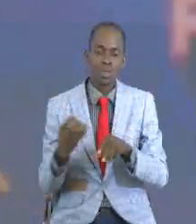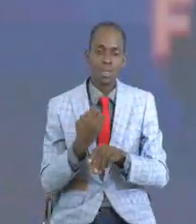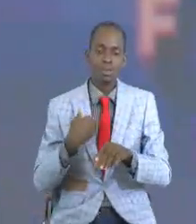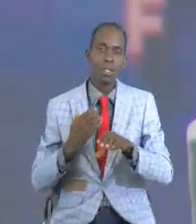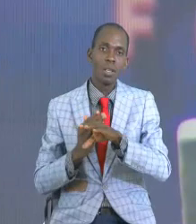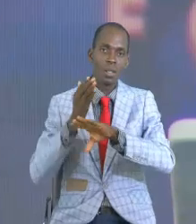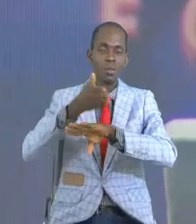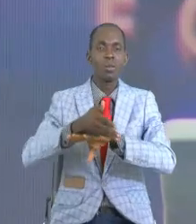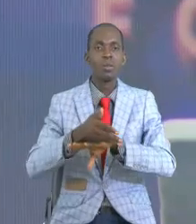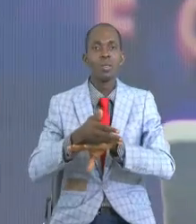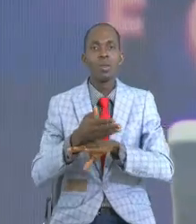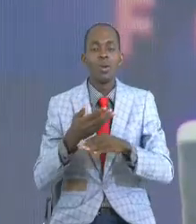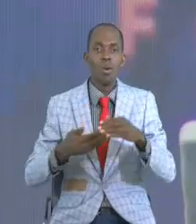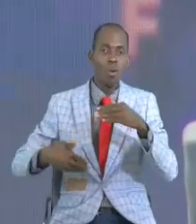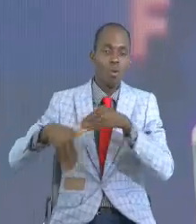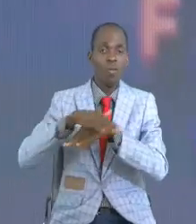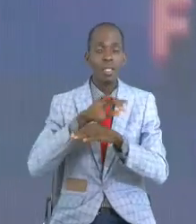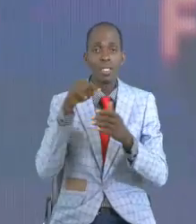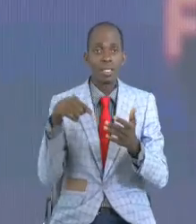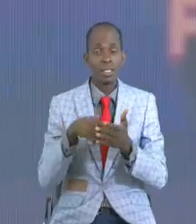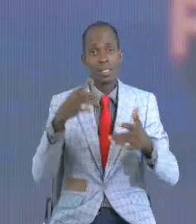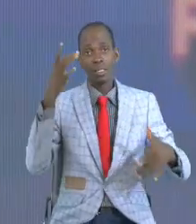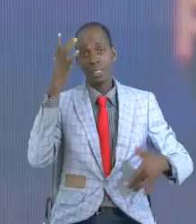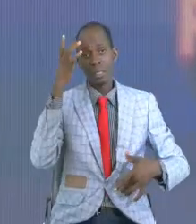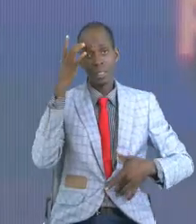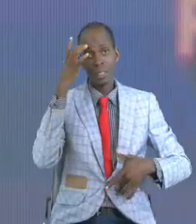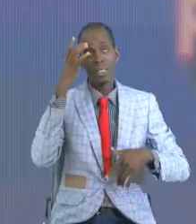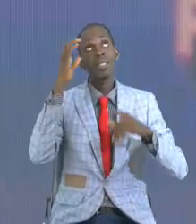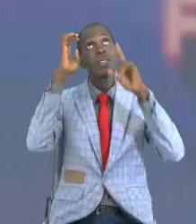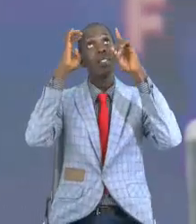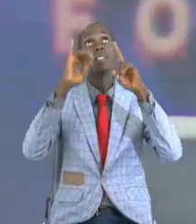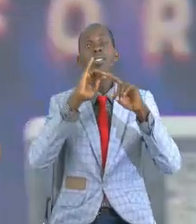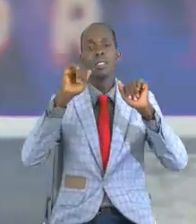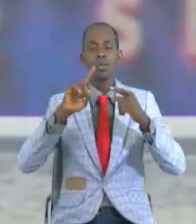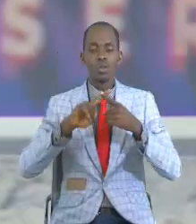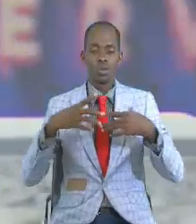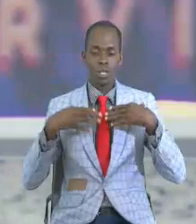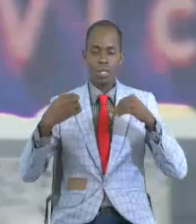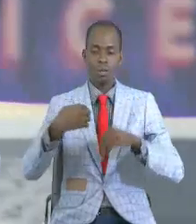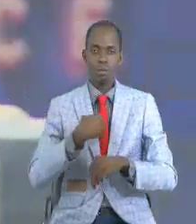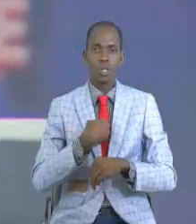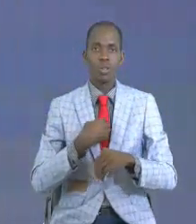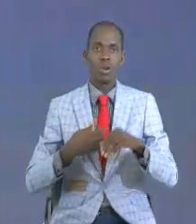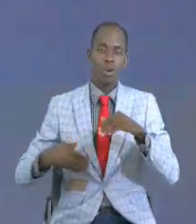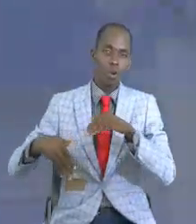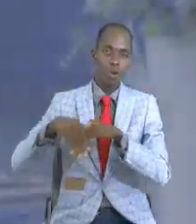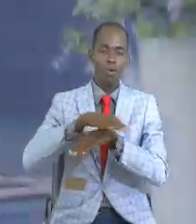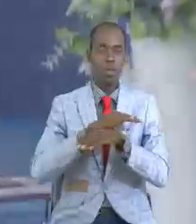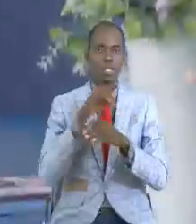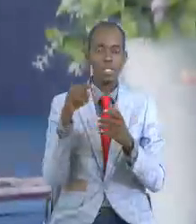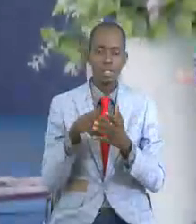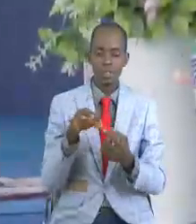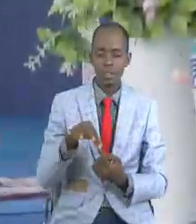Over this sickness, he is able to heal me. Over this peculiar challenge of